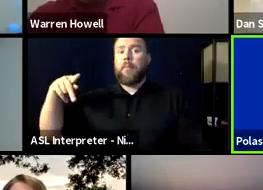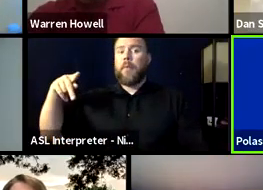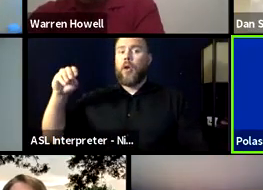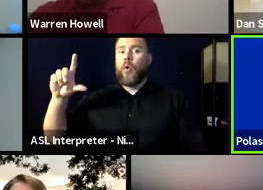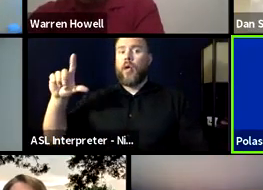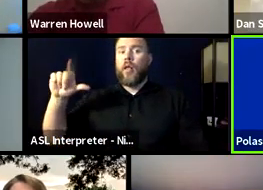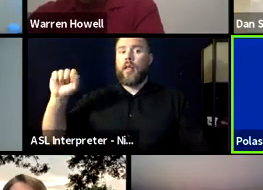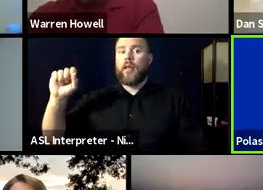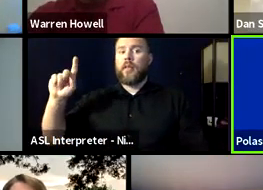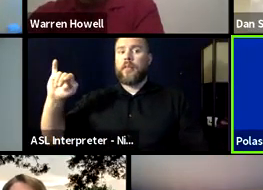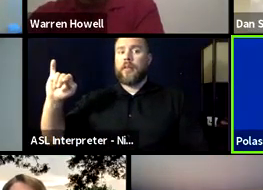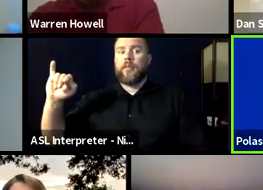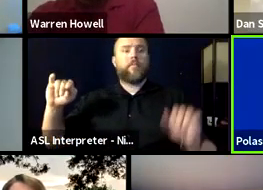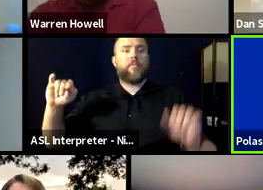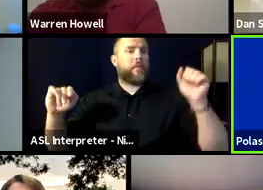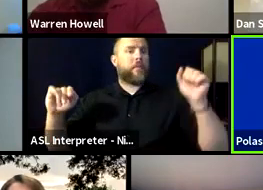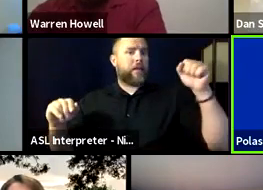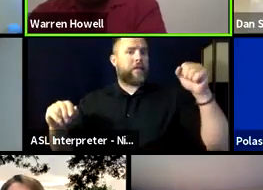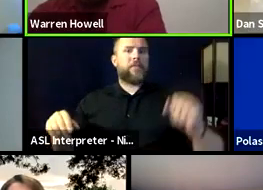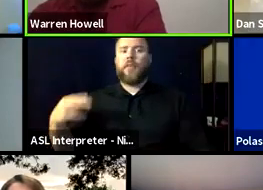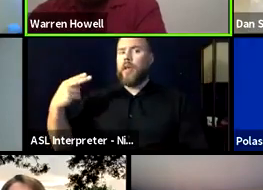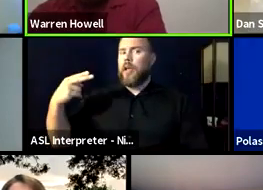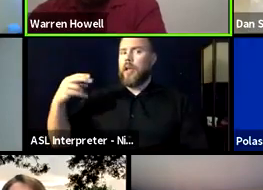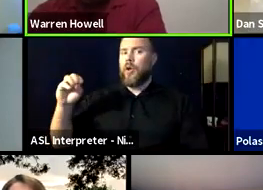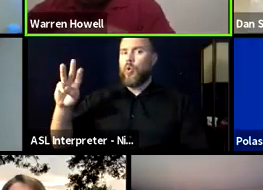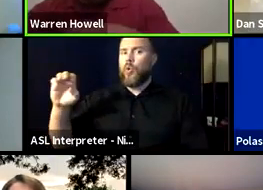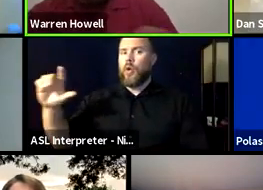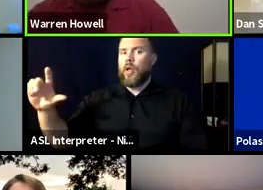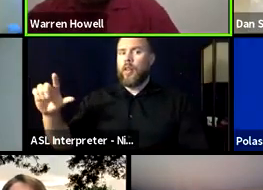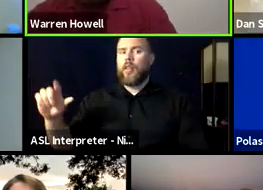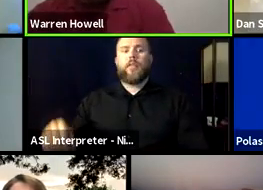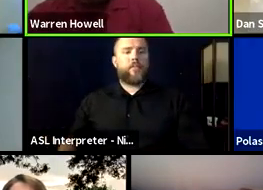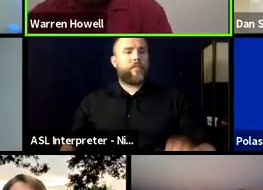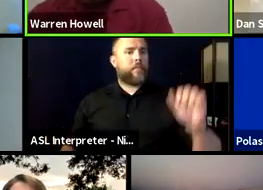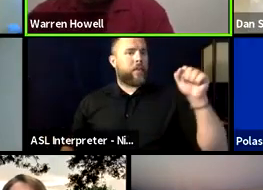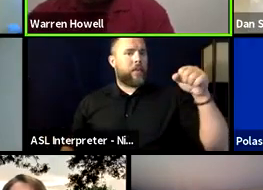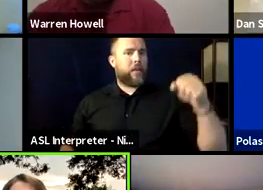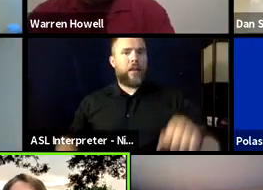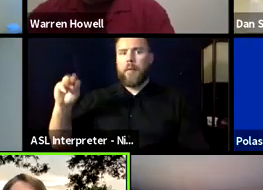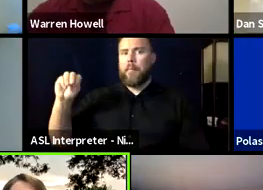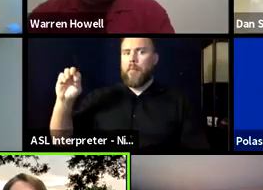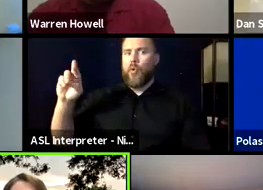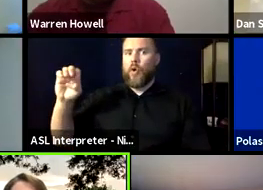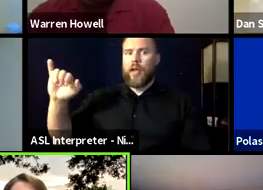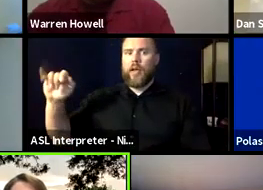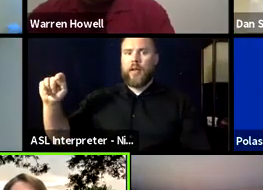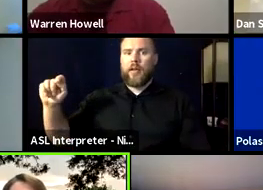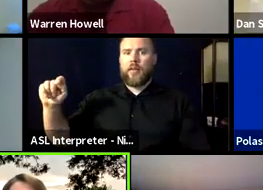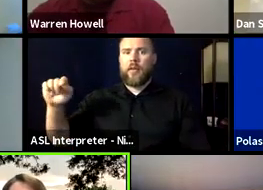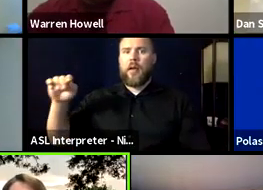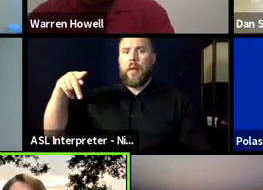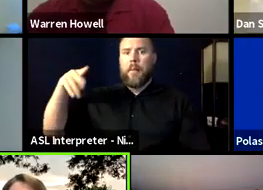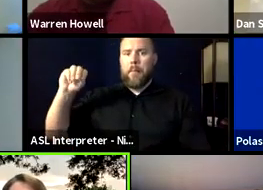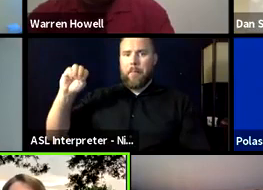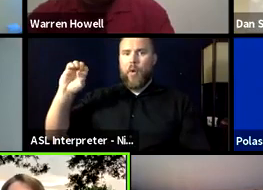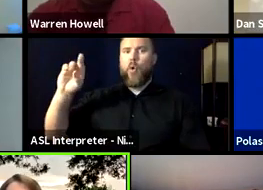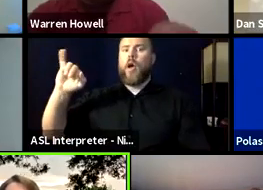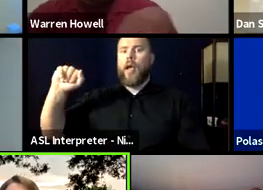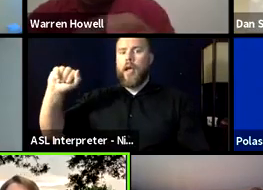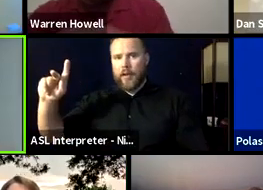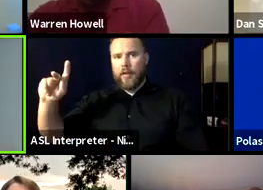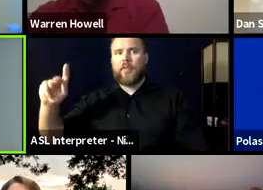Pulaski, yes. Mr. Howell, Warren Howell, yes. Mrs. Moriak, Monica Moriak, yes. Mrs. Smith